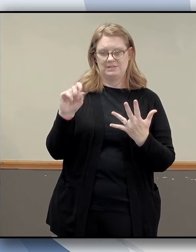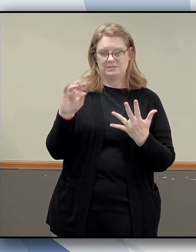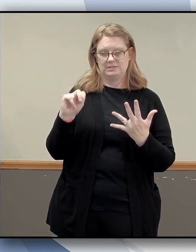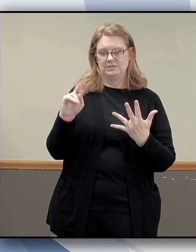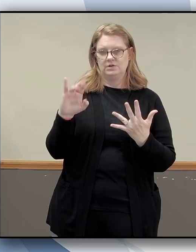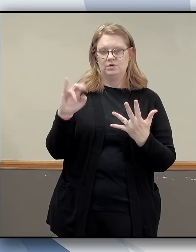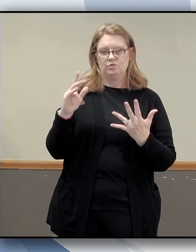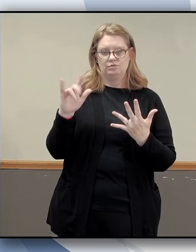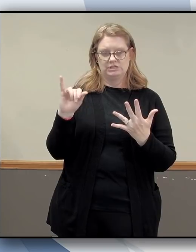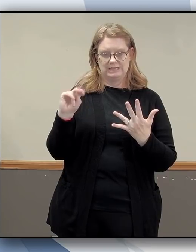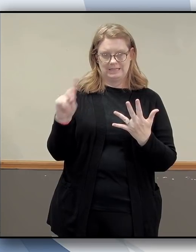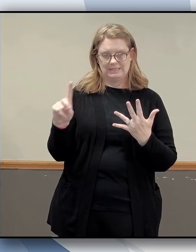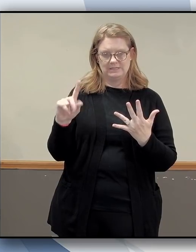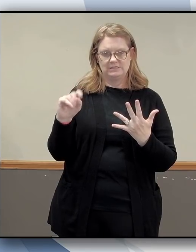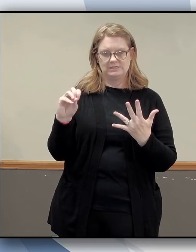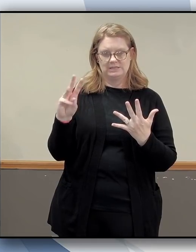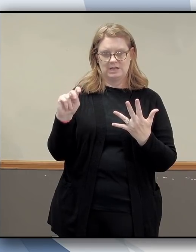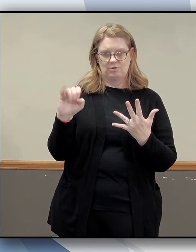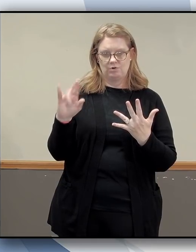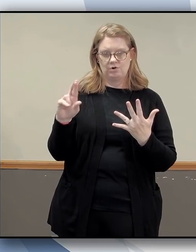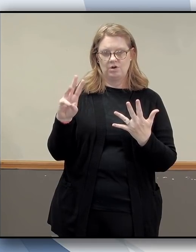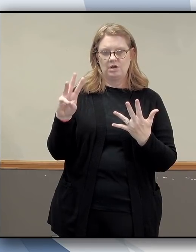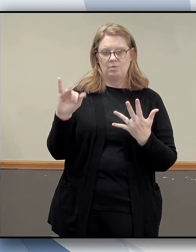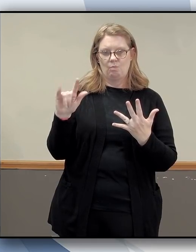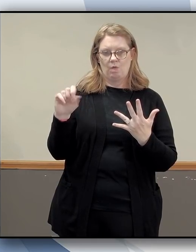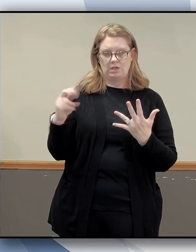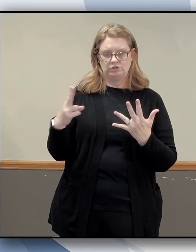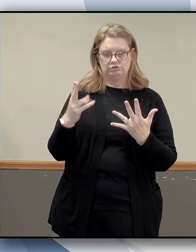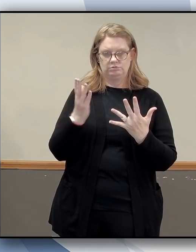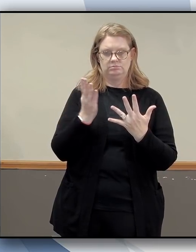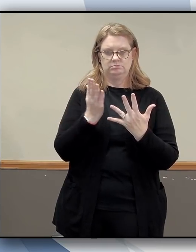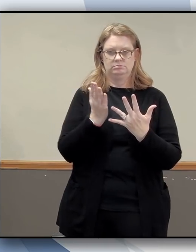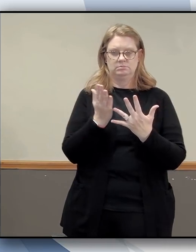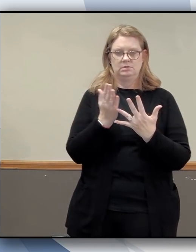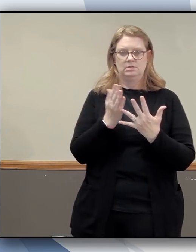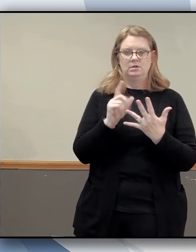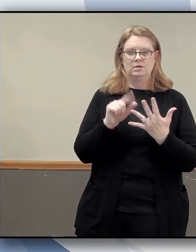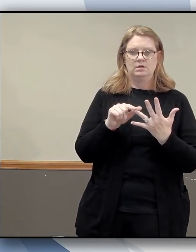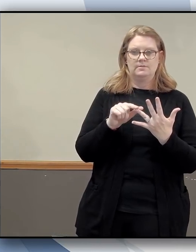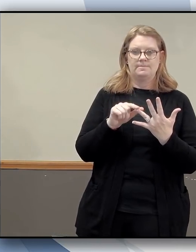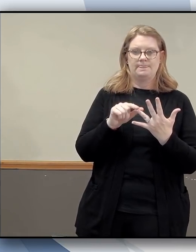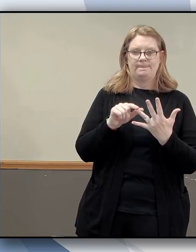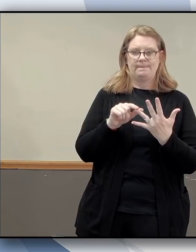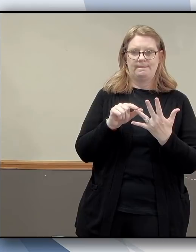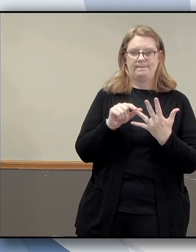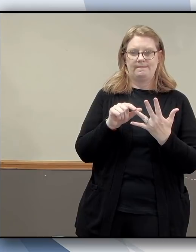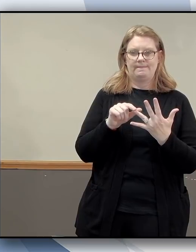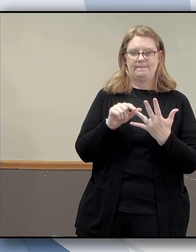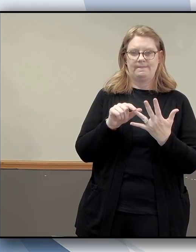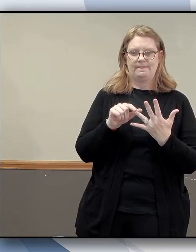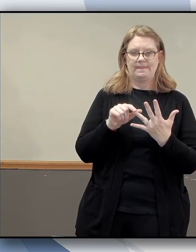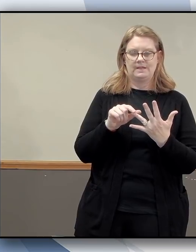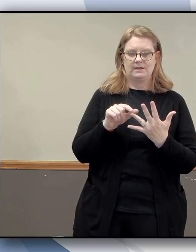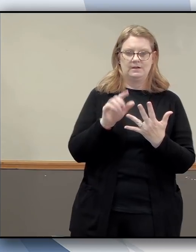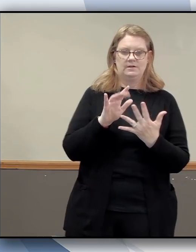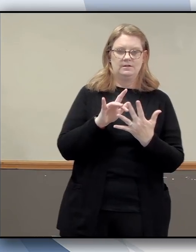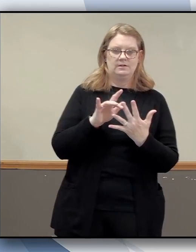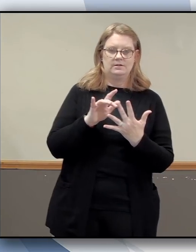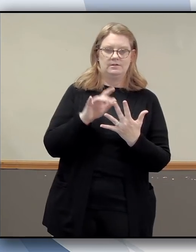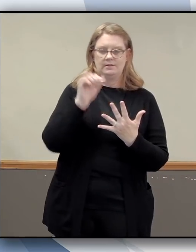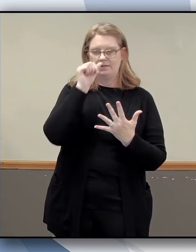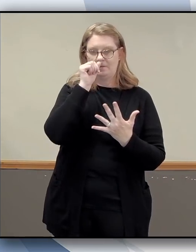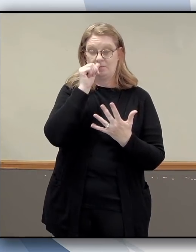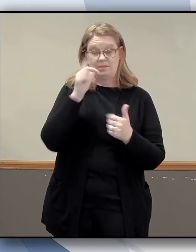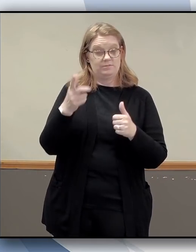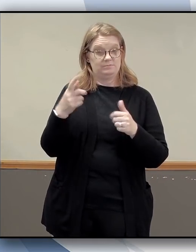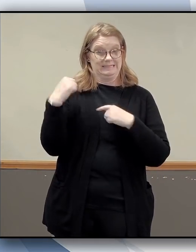Nelson, Richland, Towner, and Walsh. And today we are moving back since the first